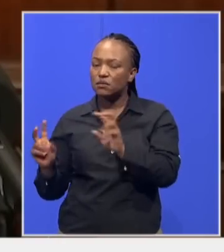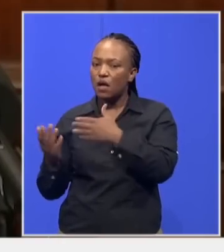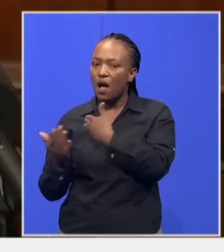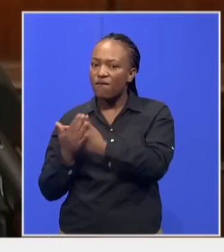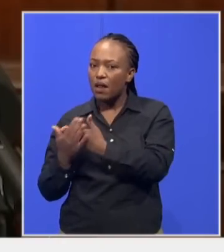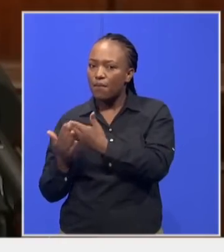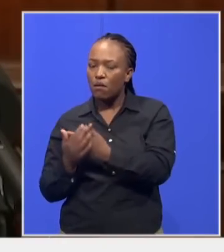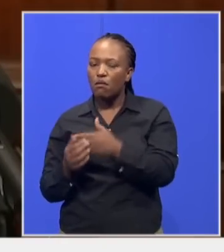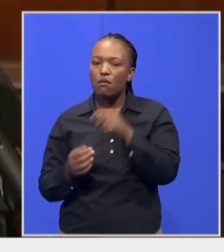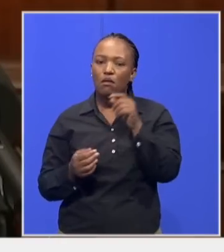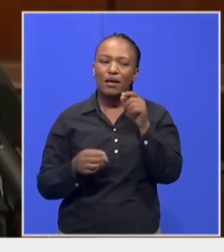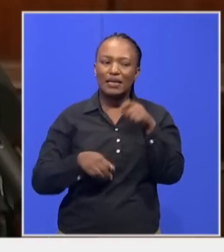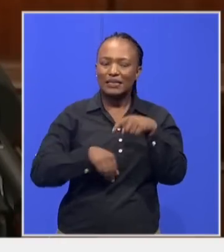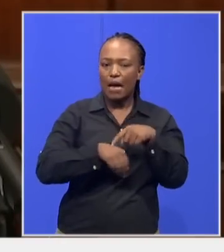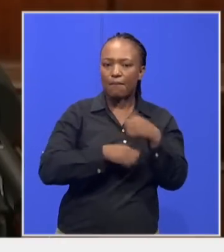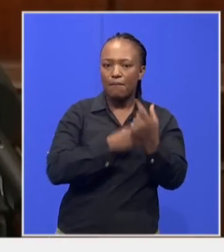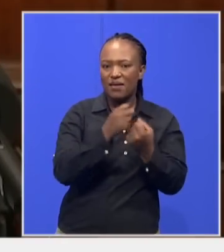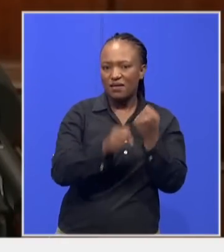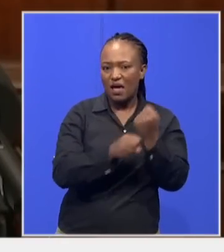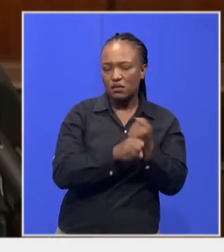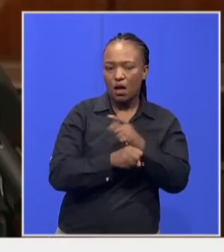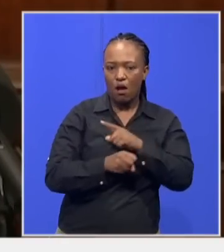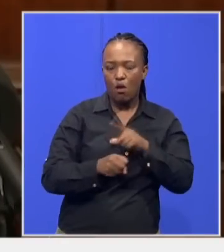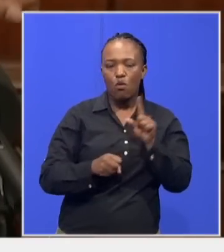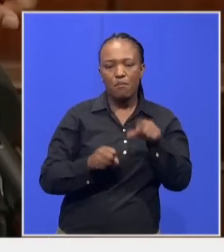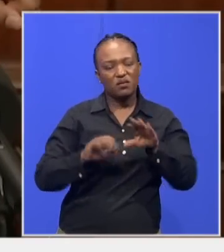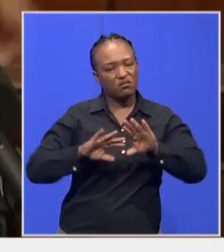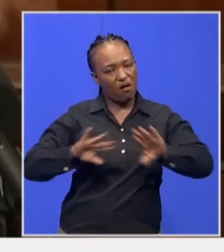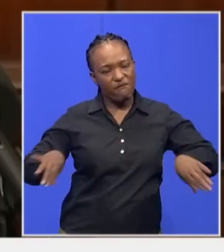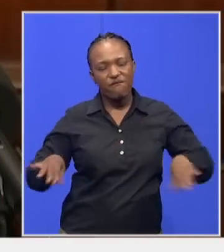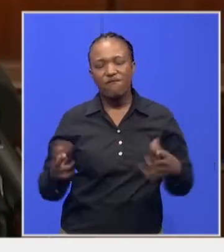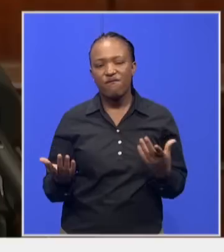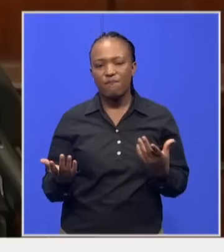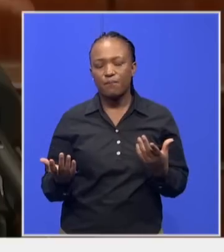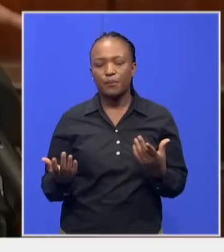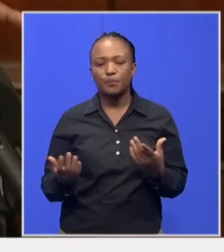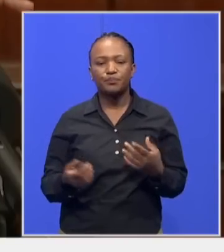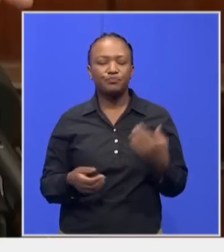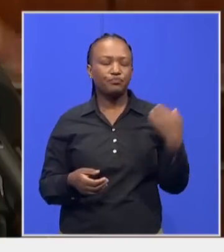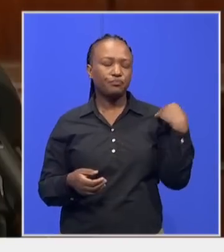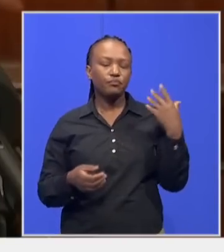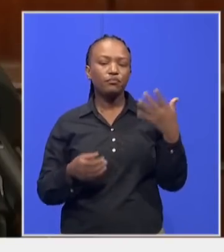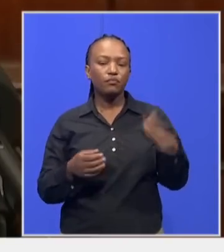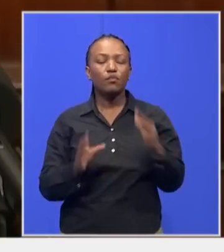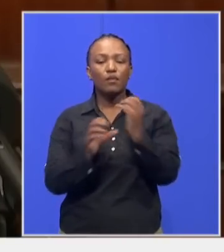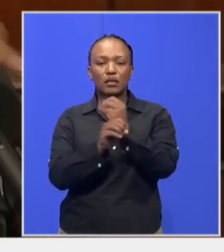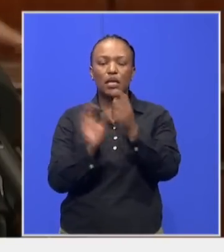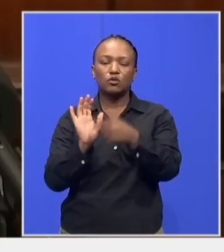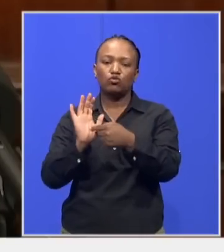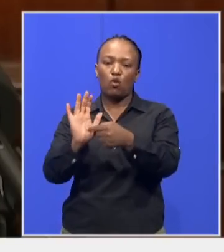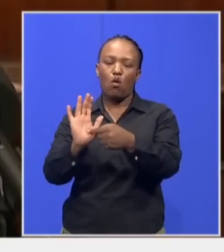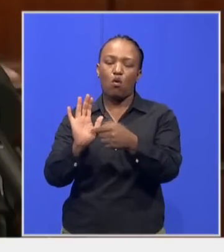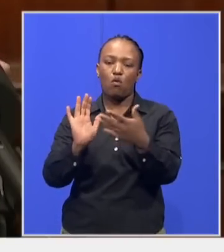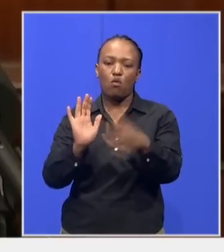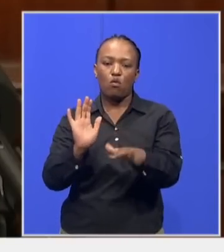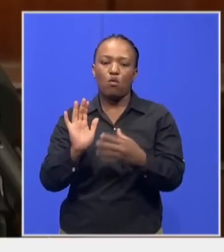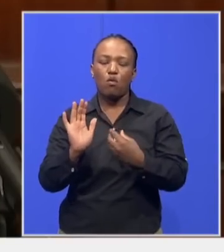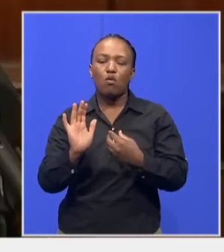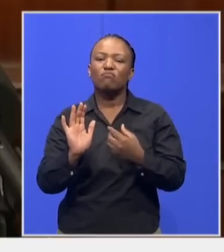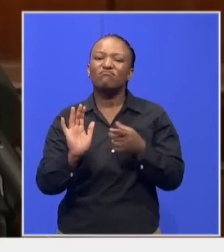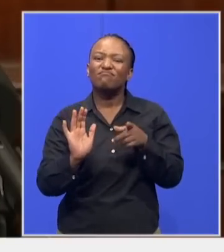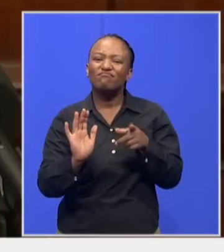age. It's important that we dispel that myth. When I started earlier on, I was able to show you that one of our youngest